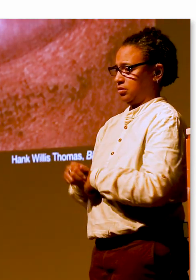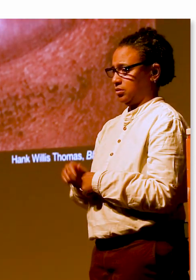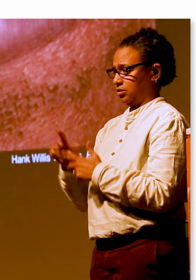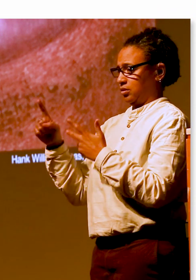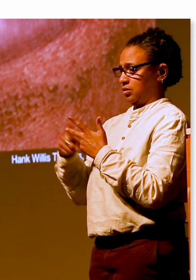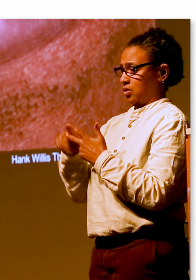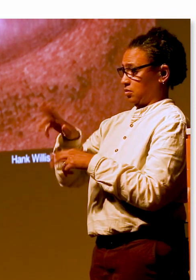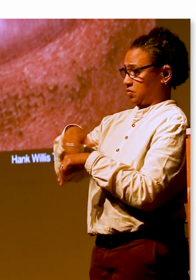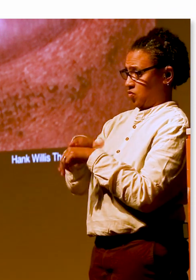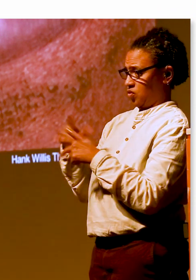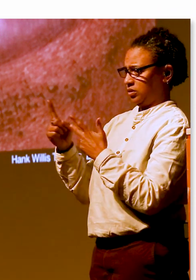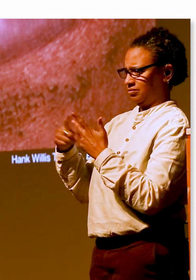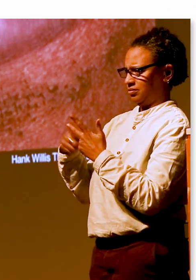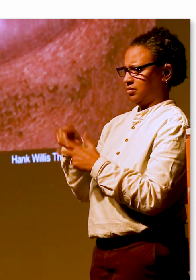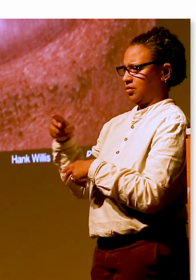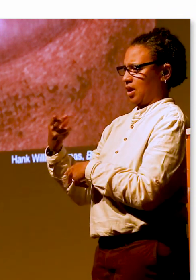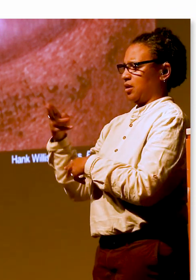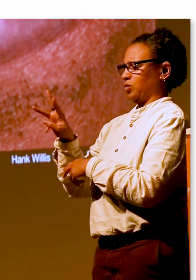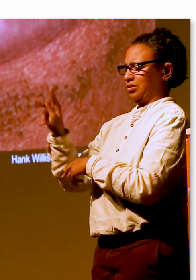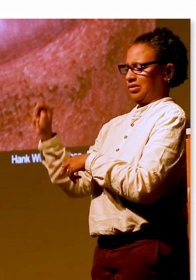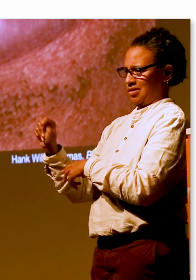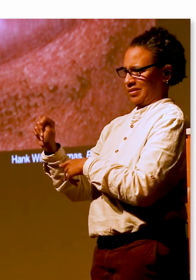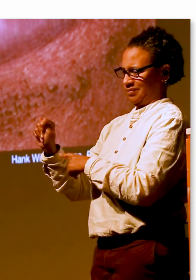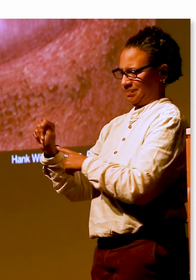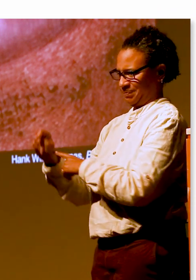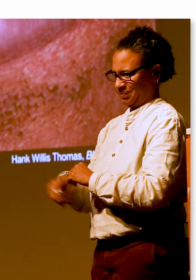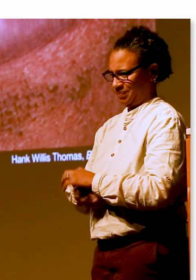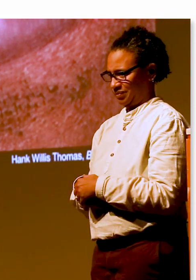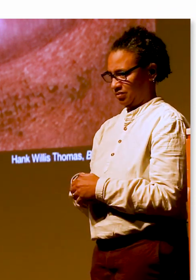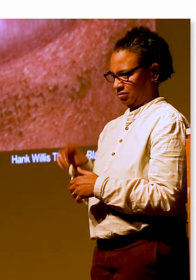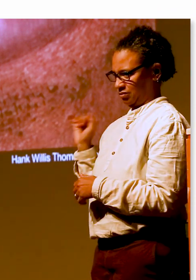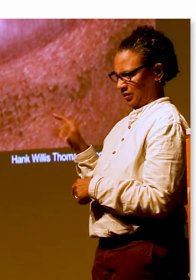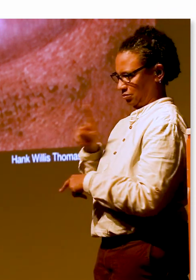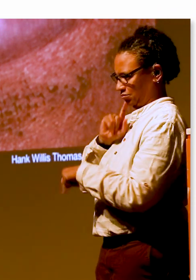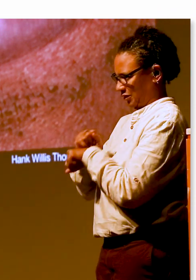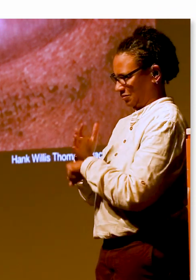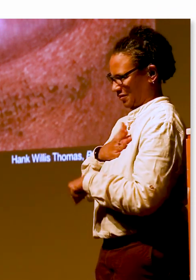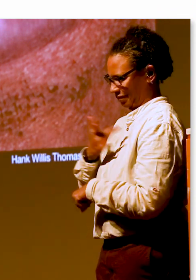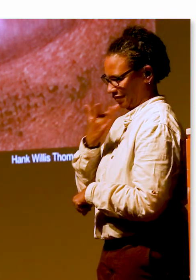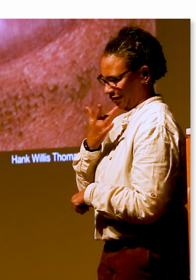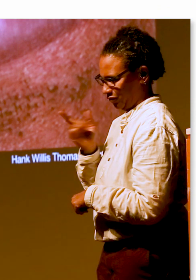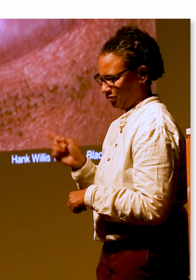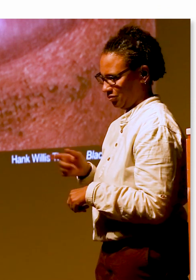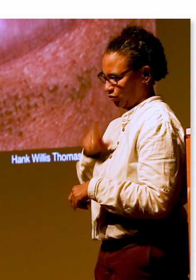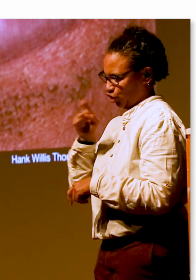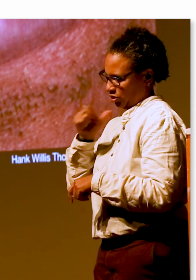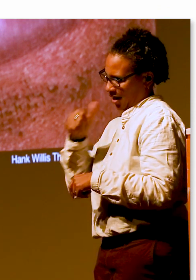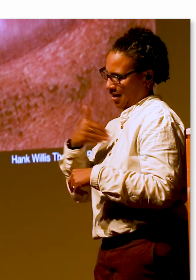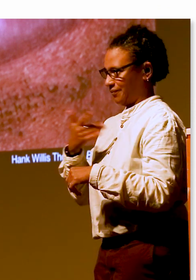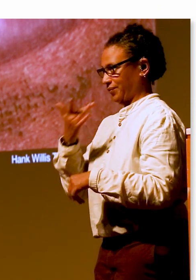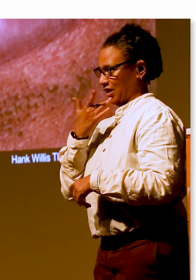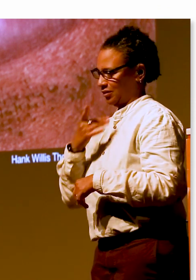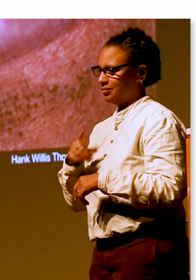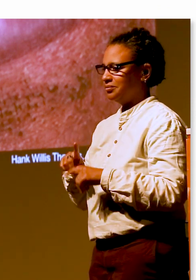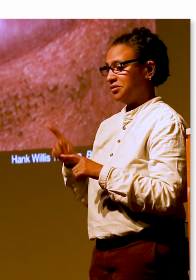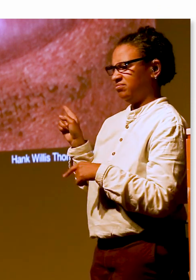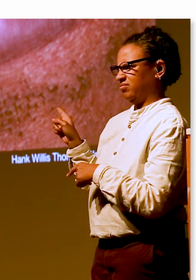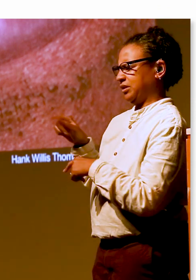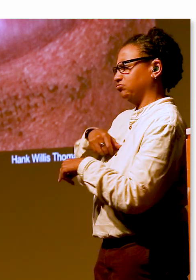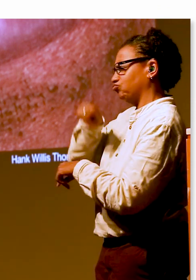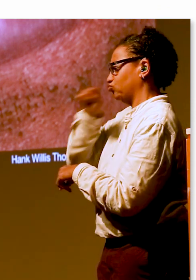I know you're not supposed to pick favorites. But I've always loved this image because I think it really is